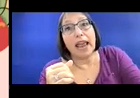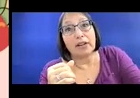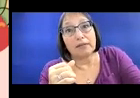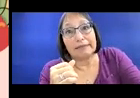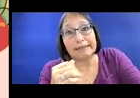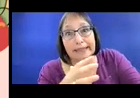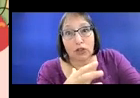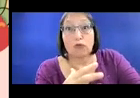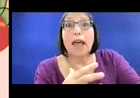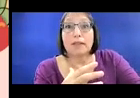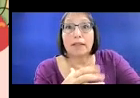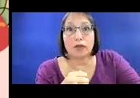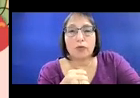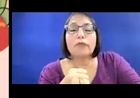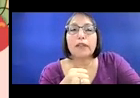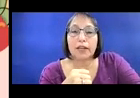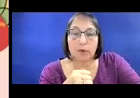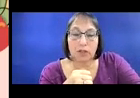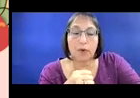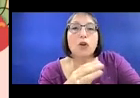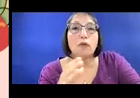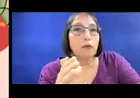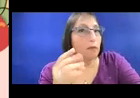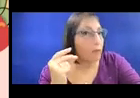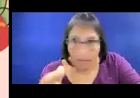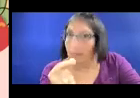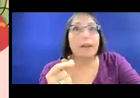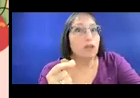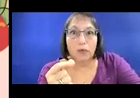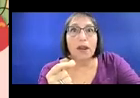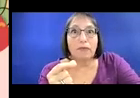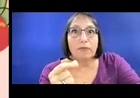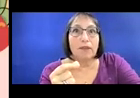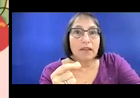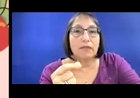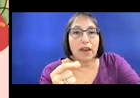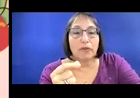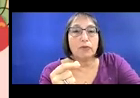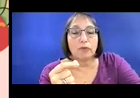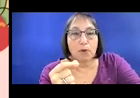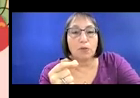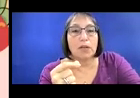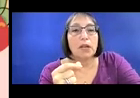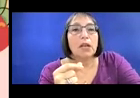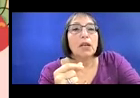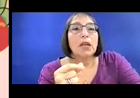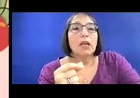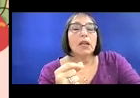and stress that students were feeling as we switched over midstream from being face-to-face to remote,